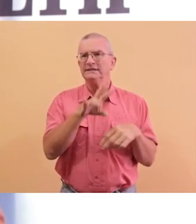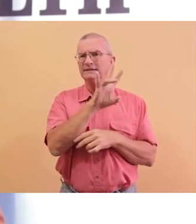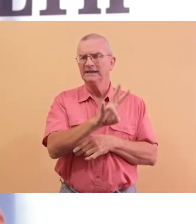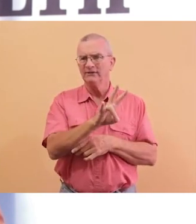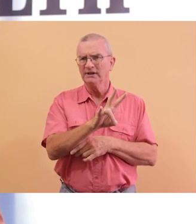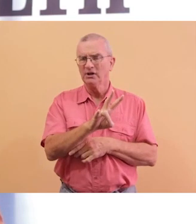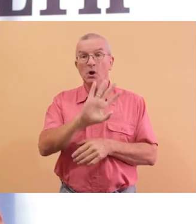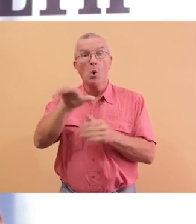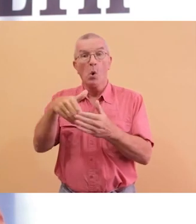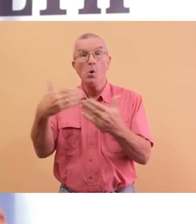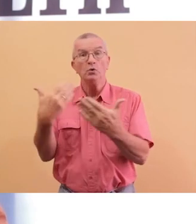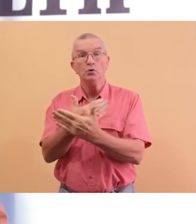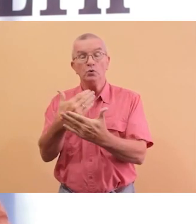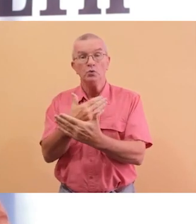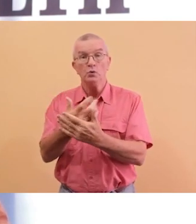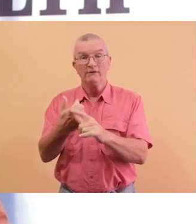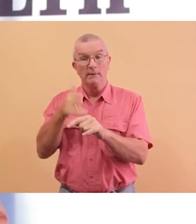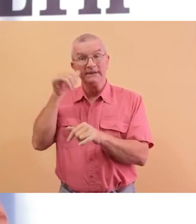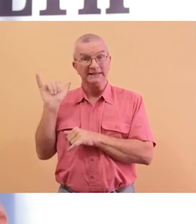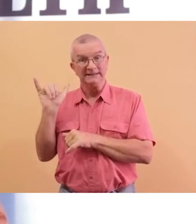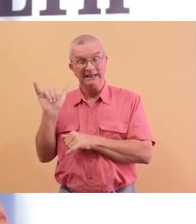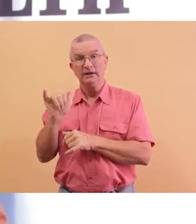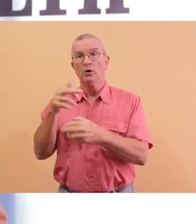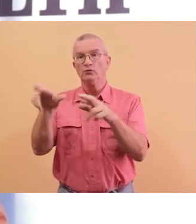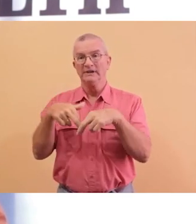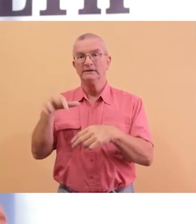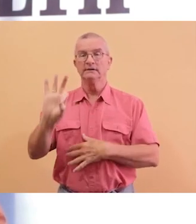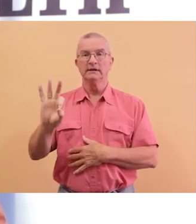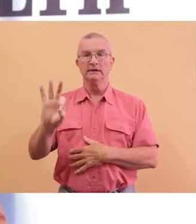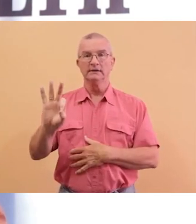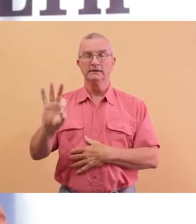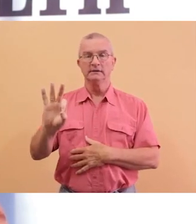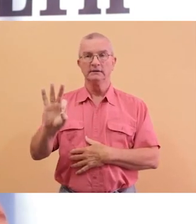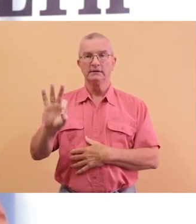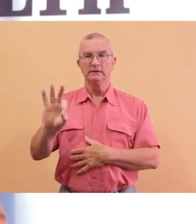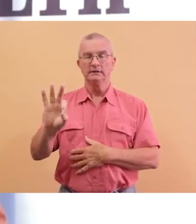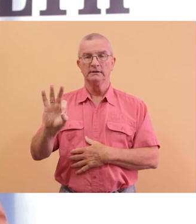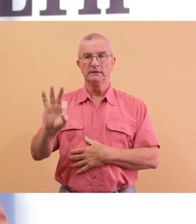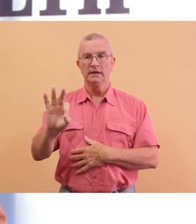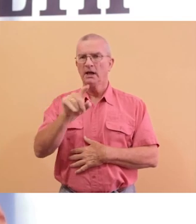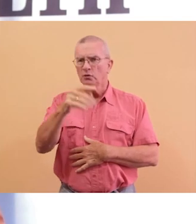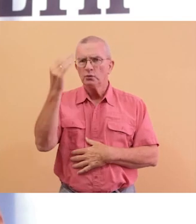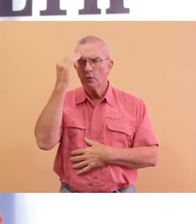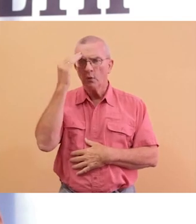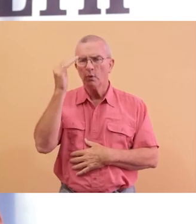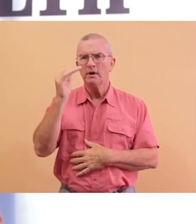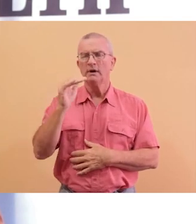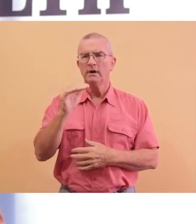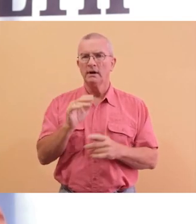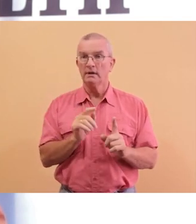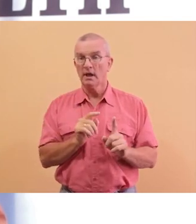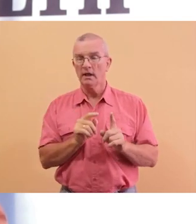yesterday, all the new cases were reported in Region number 9. As you're aware, Upper